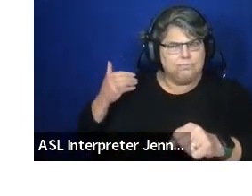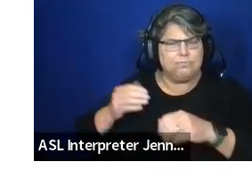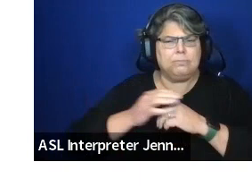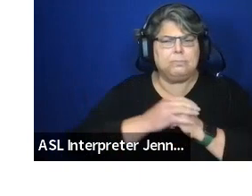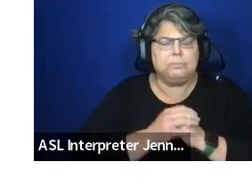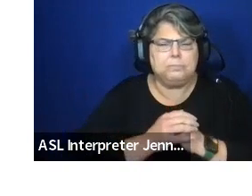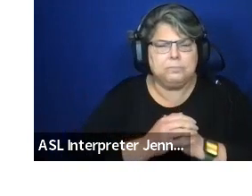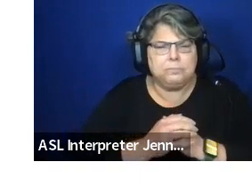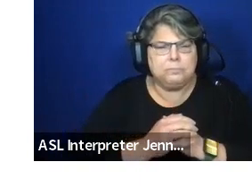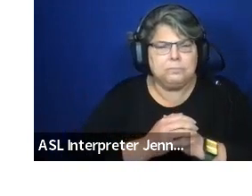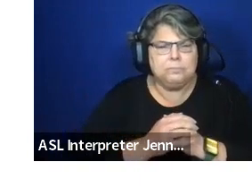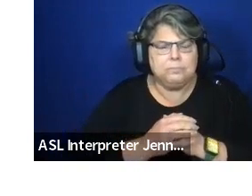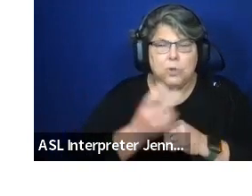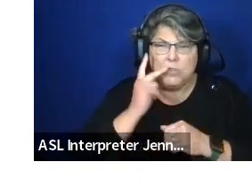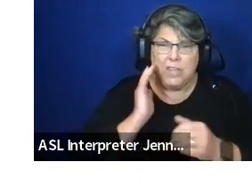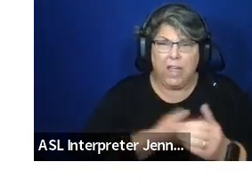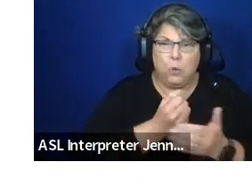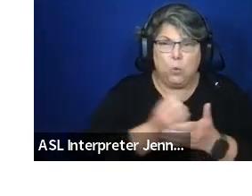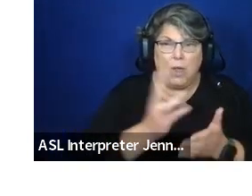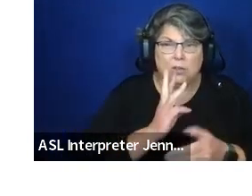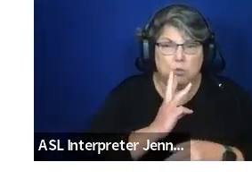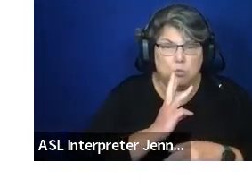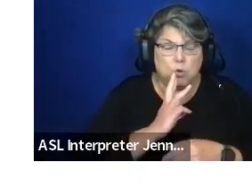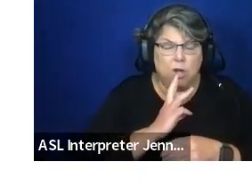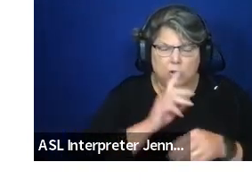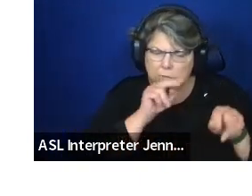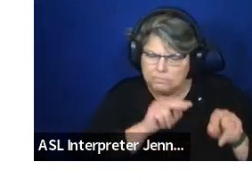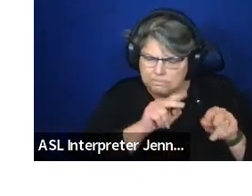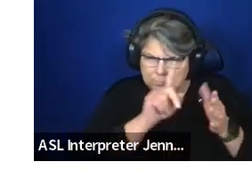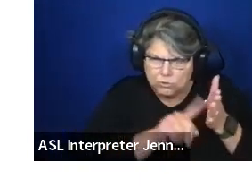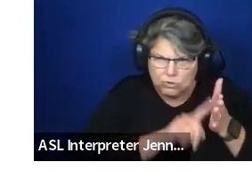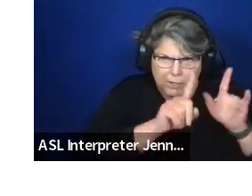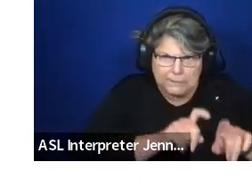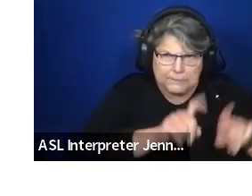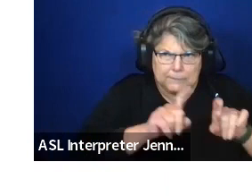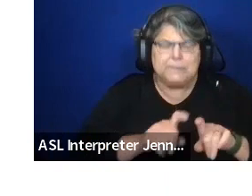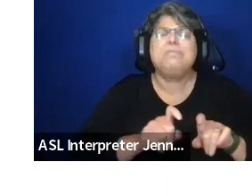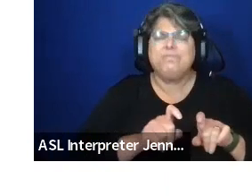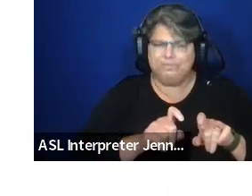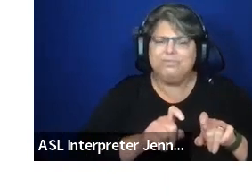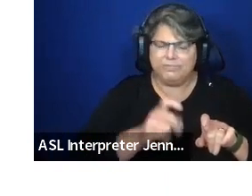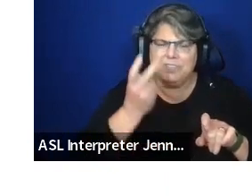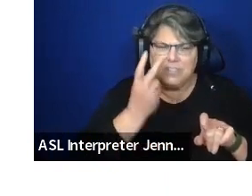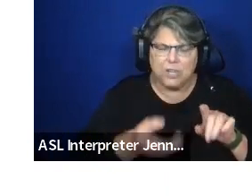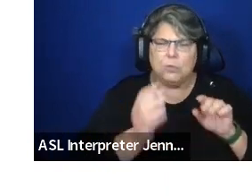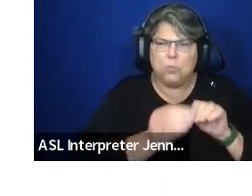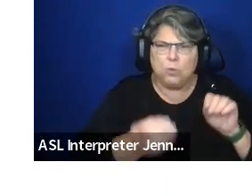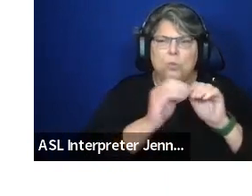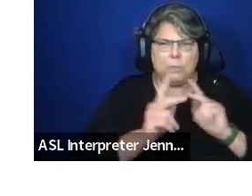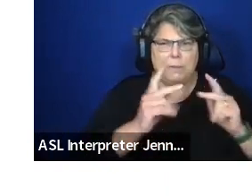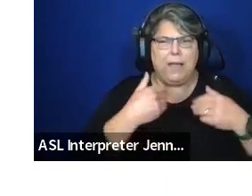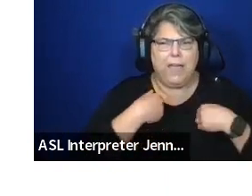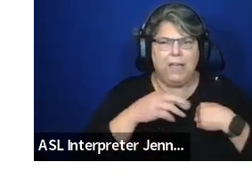When we look in our wastewater surveillance locally, we can also see increased levels of RSV